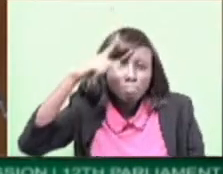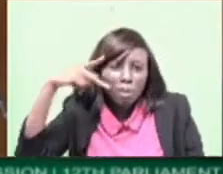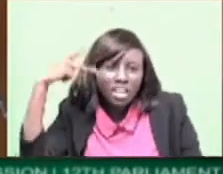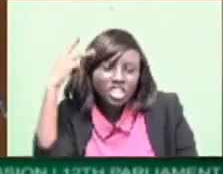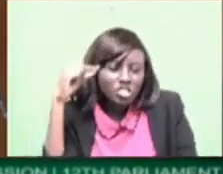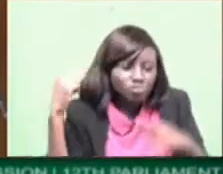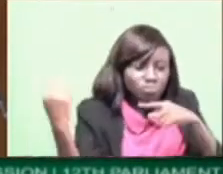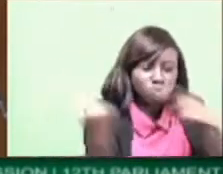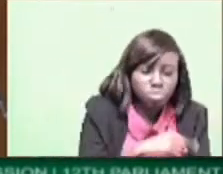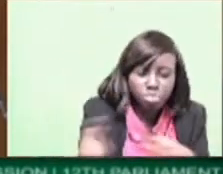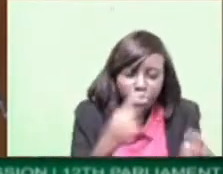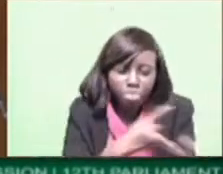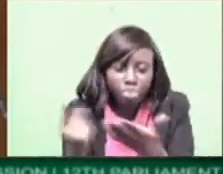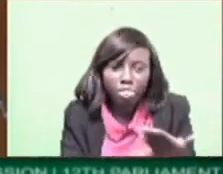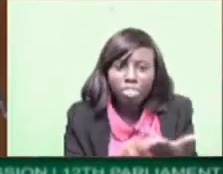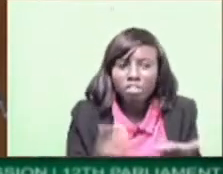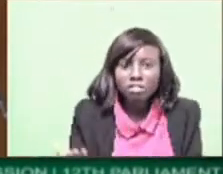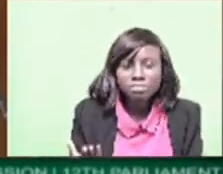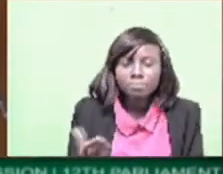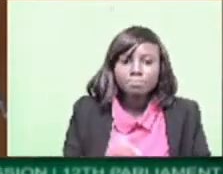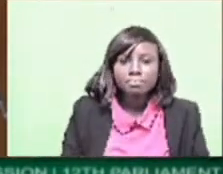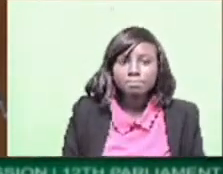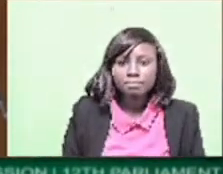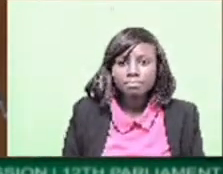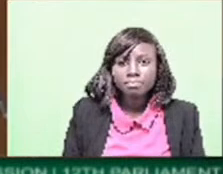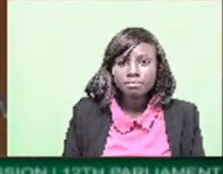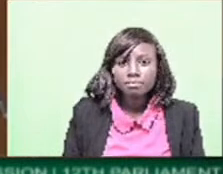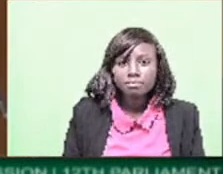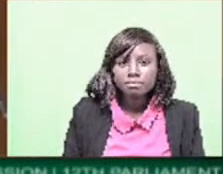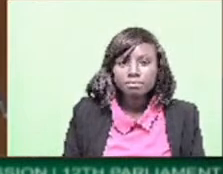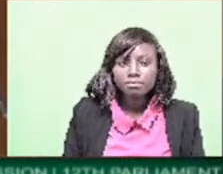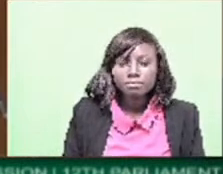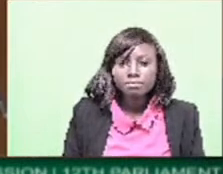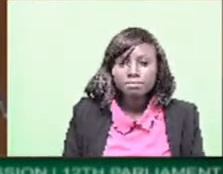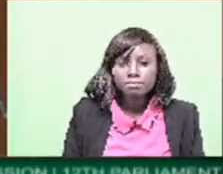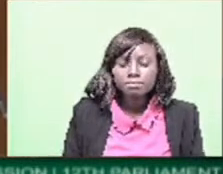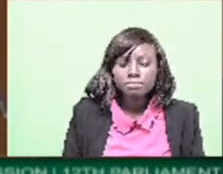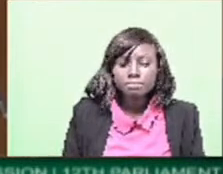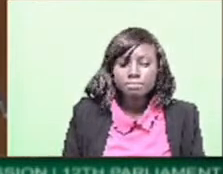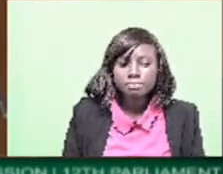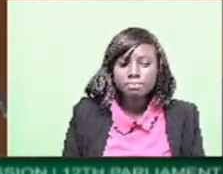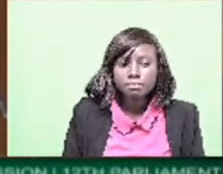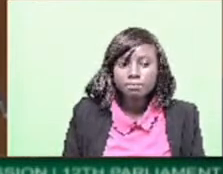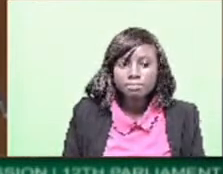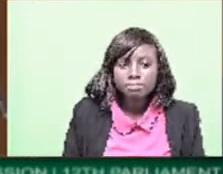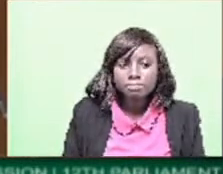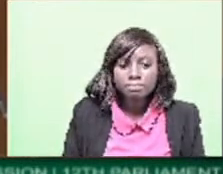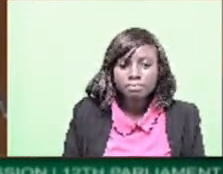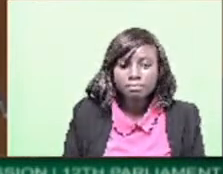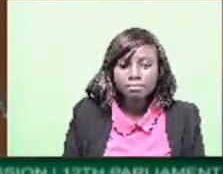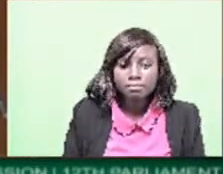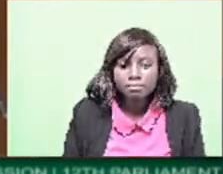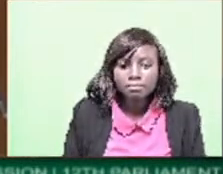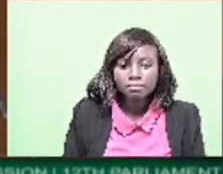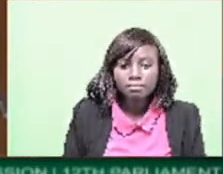that with respect to COVID, if it hasn't been learned as yet by those on the other side,